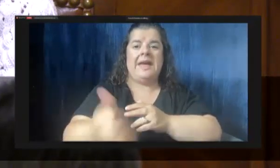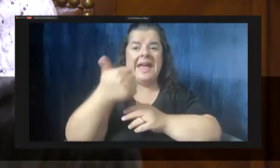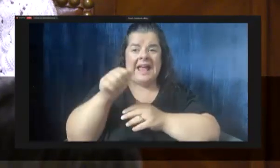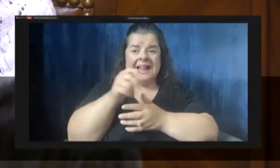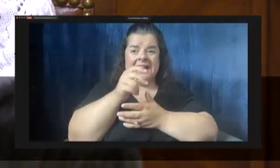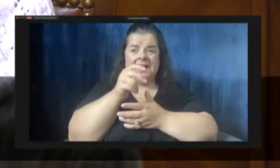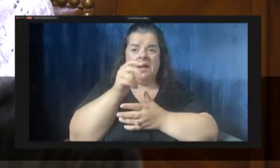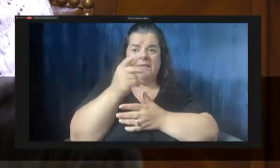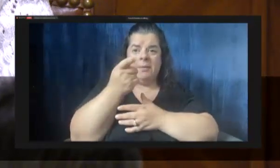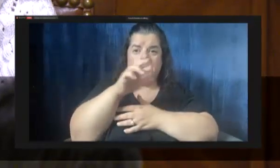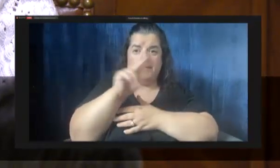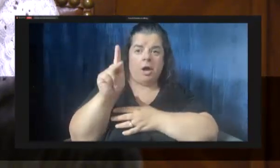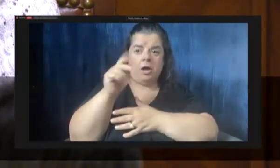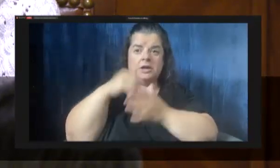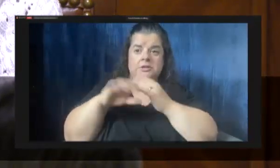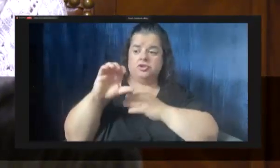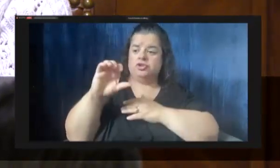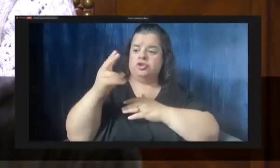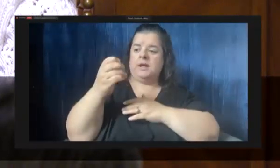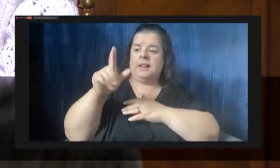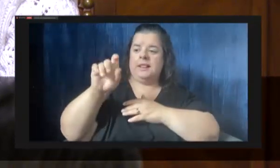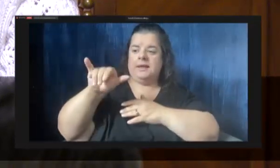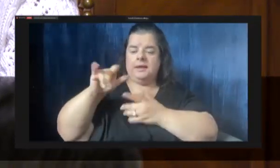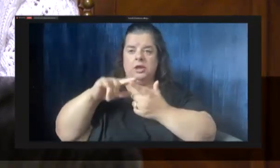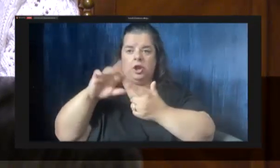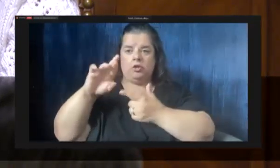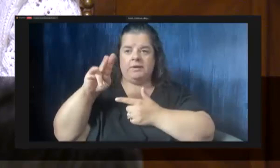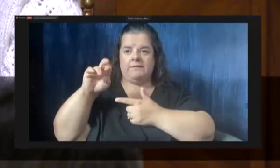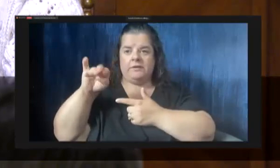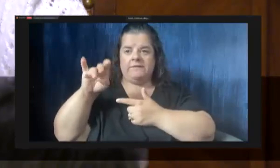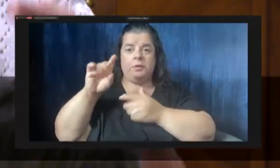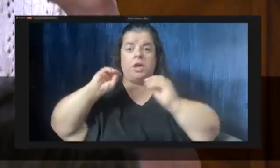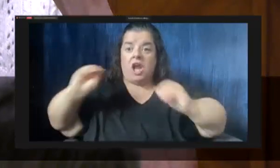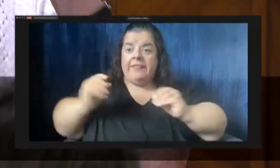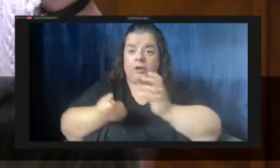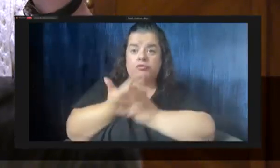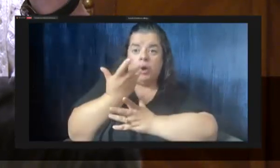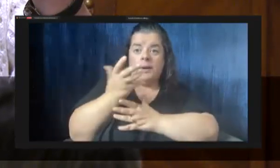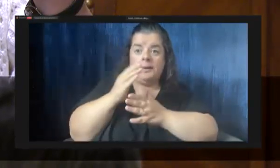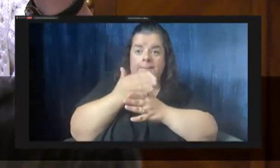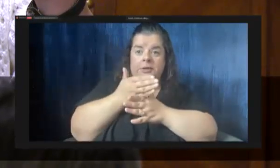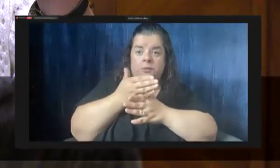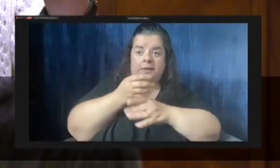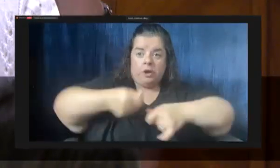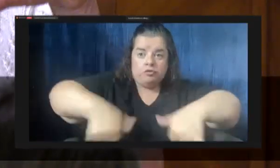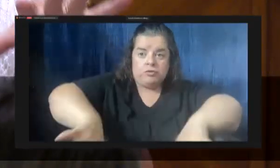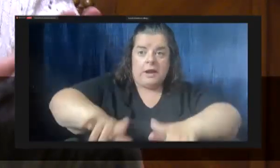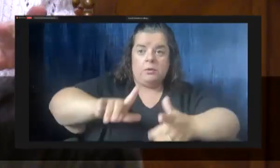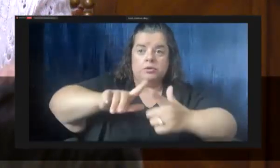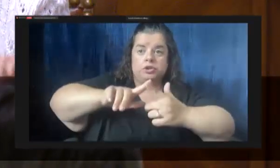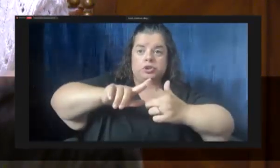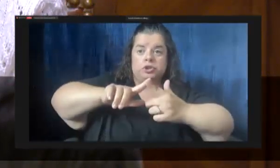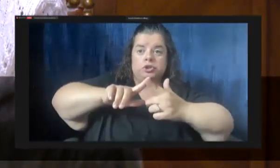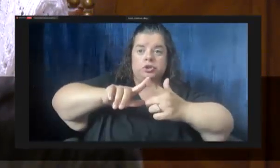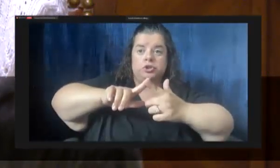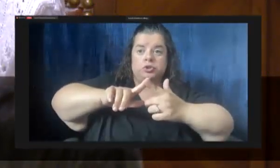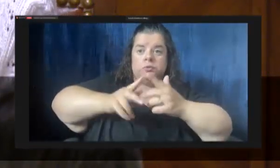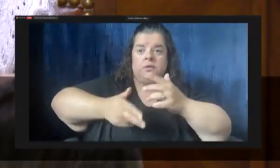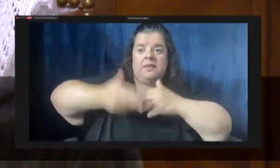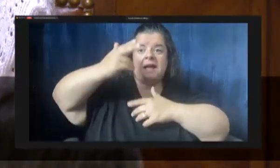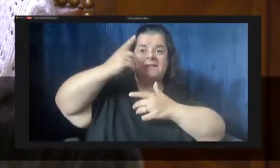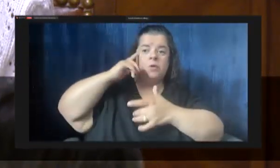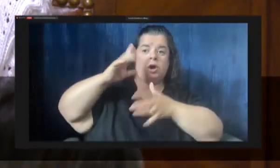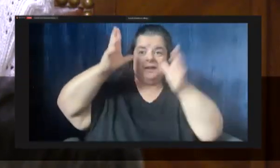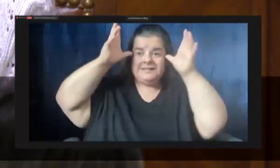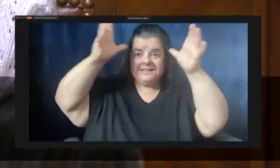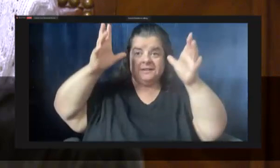nothing growing between the ground and the height of a deer. And you can see straight through the forest. And when you can see that, that is